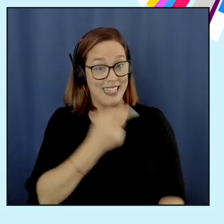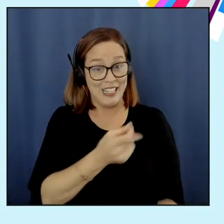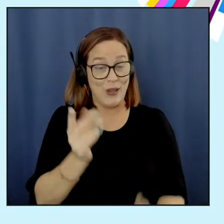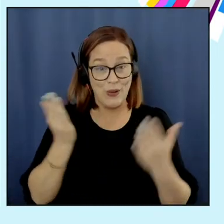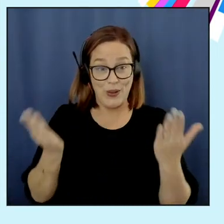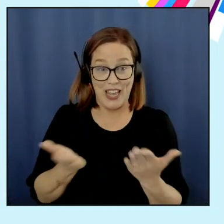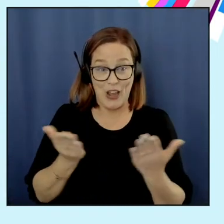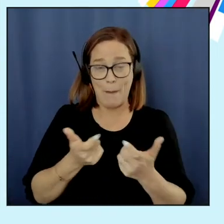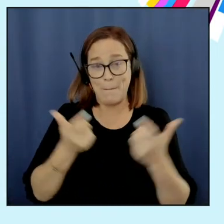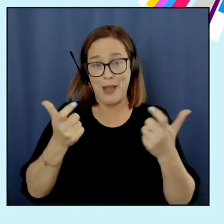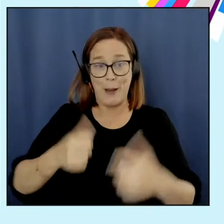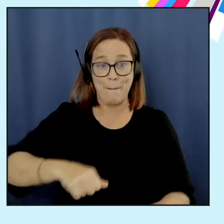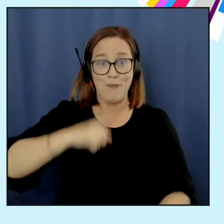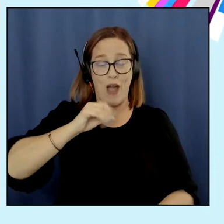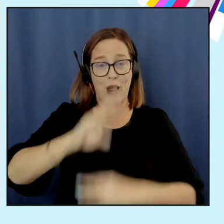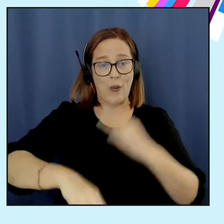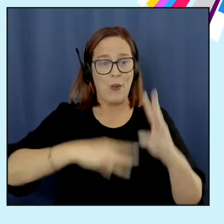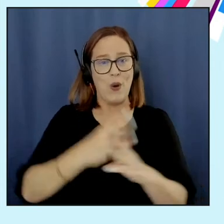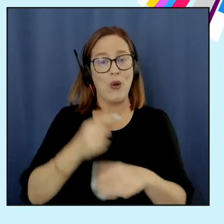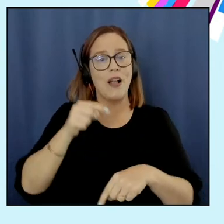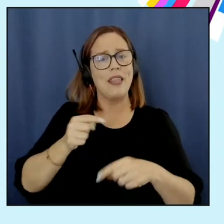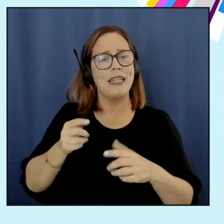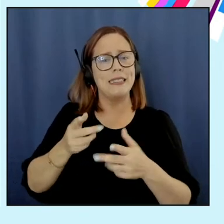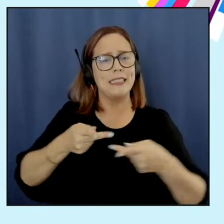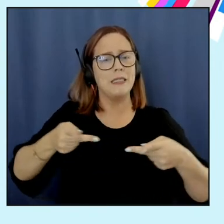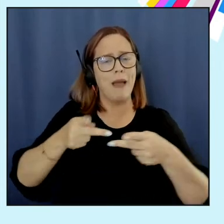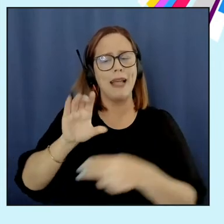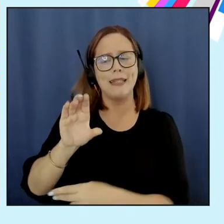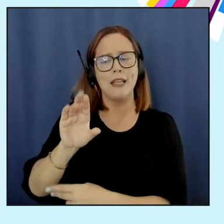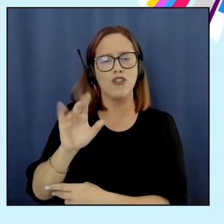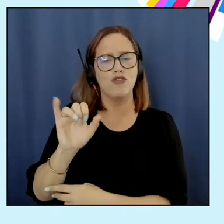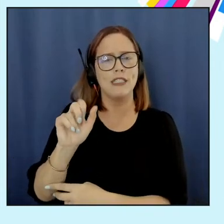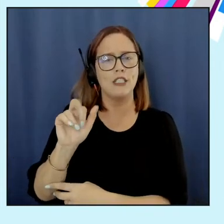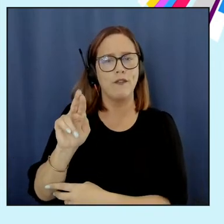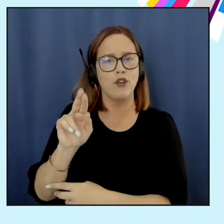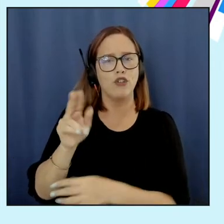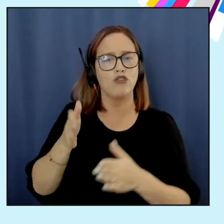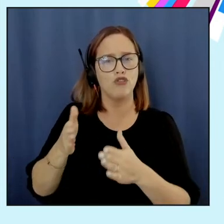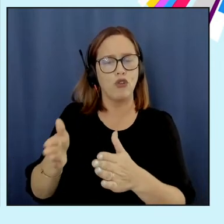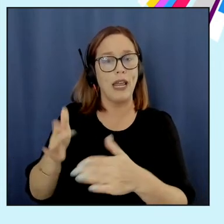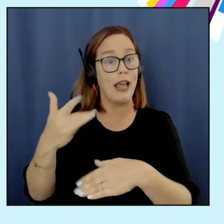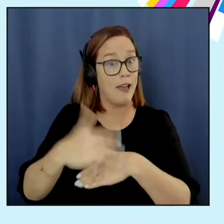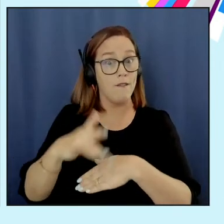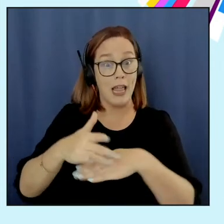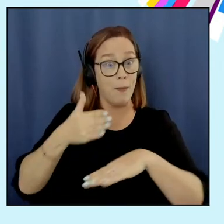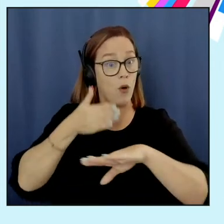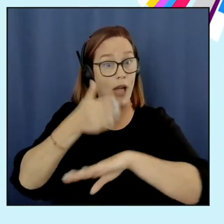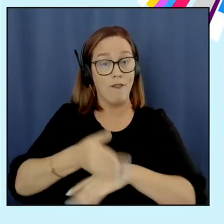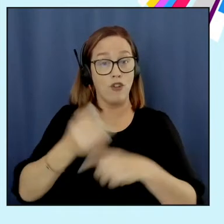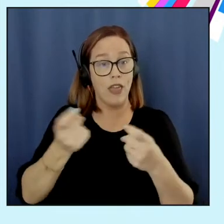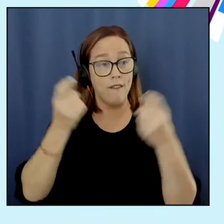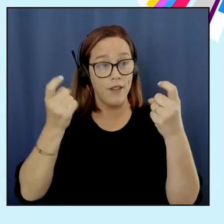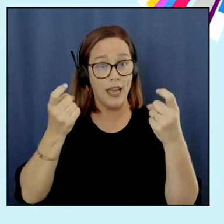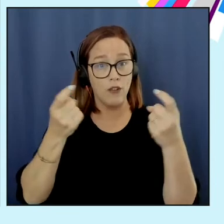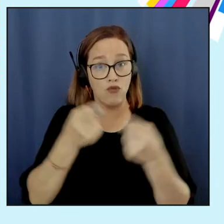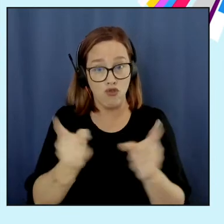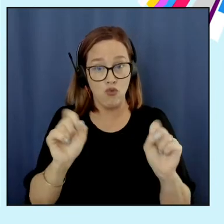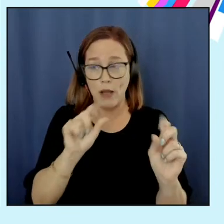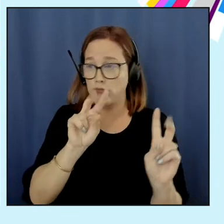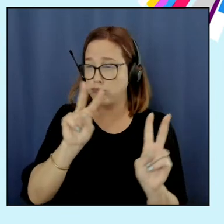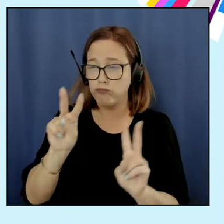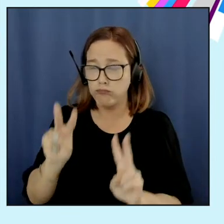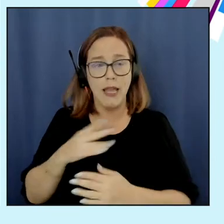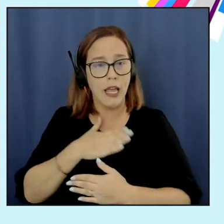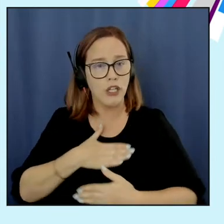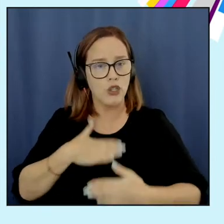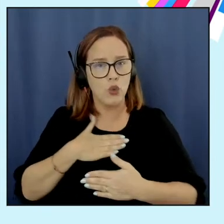and Christopher Street will continue to be available after this event for everyone to enjoy. So we encourage you to take it in. It will be a living museum and an event